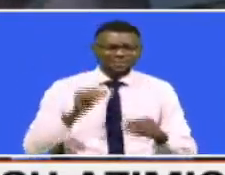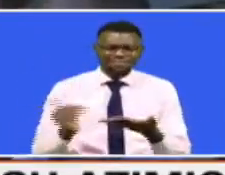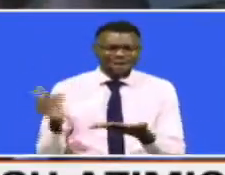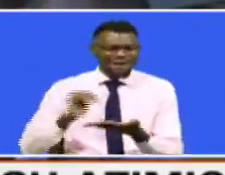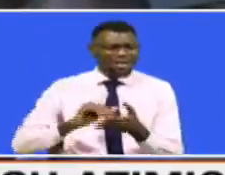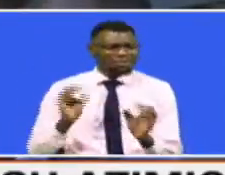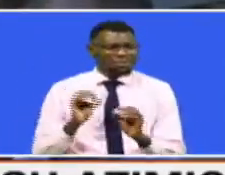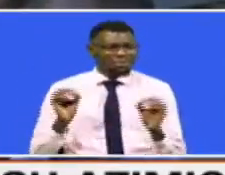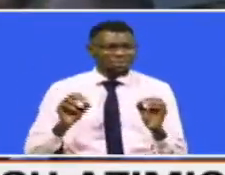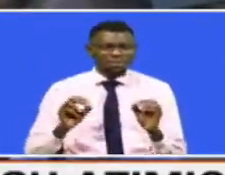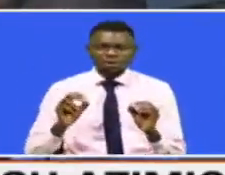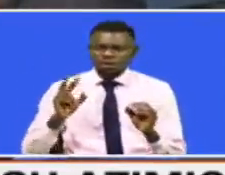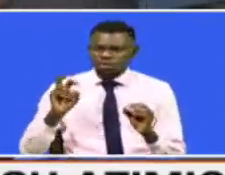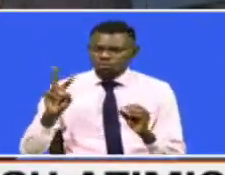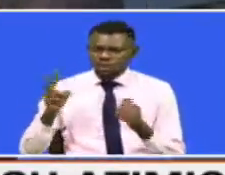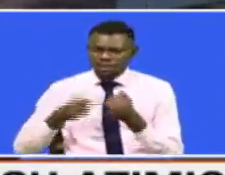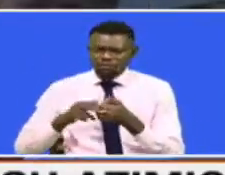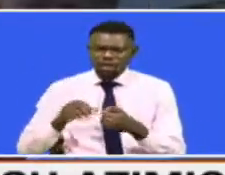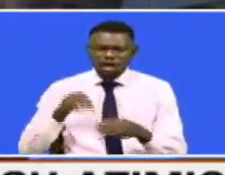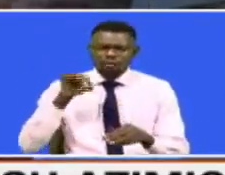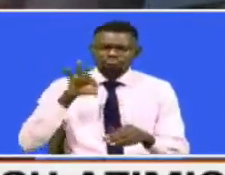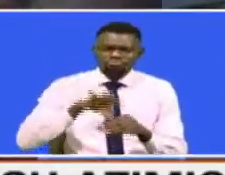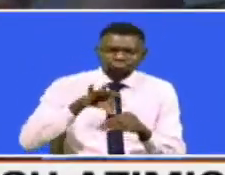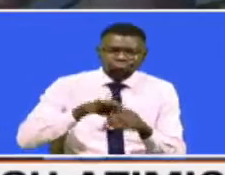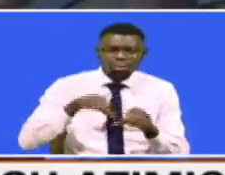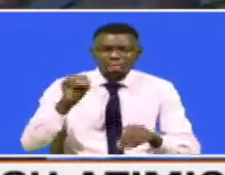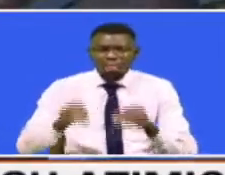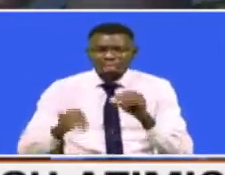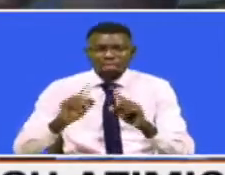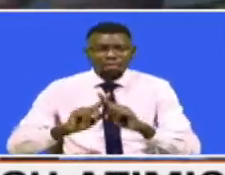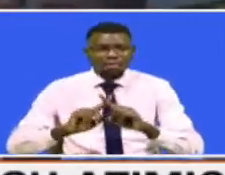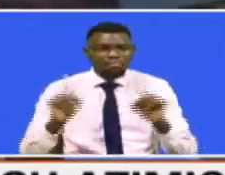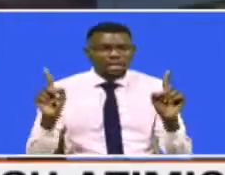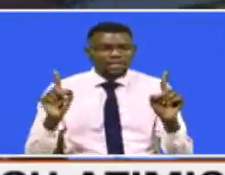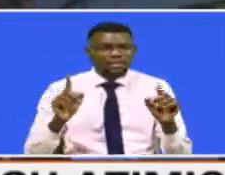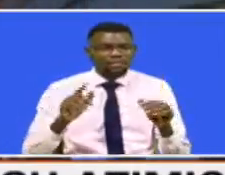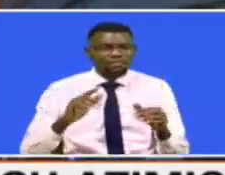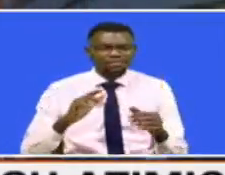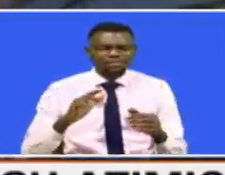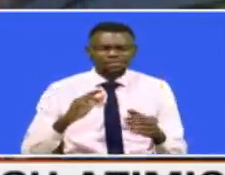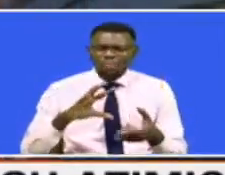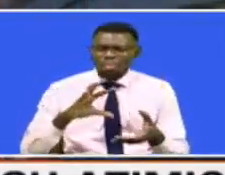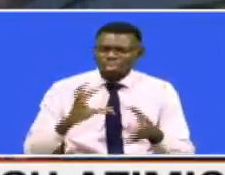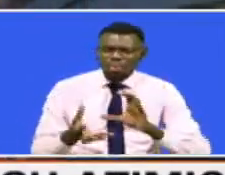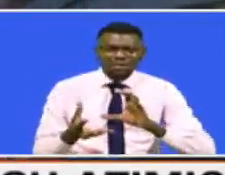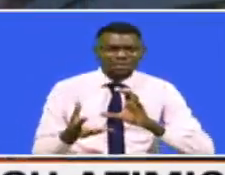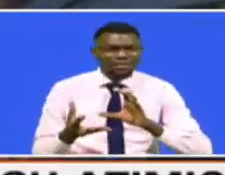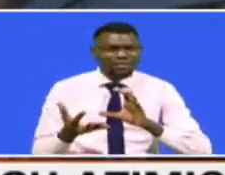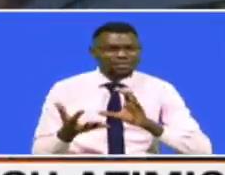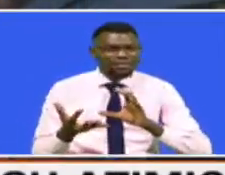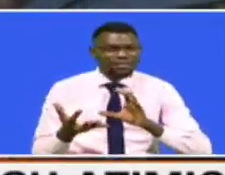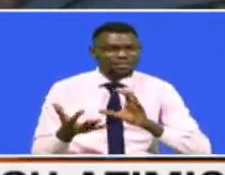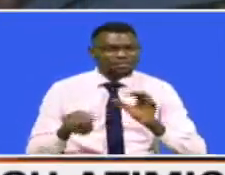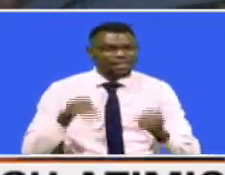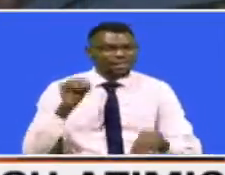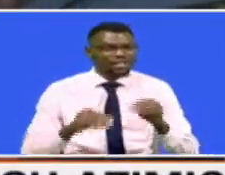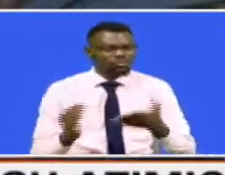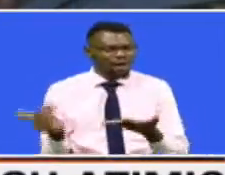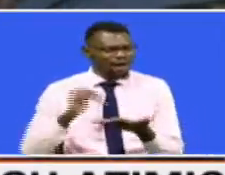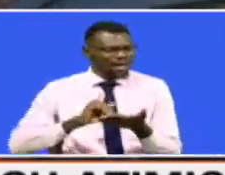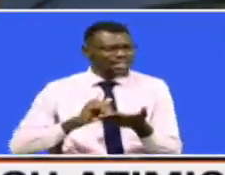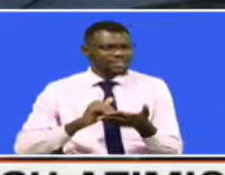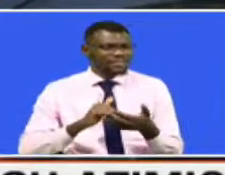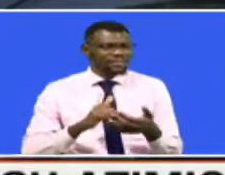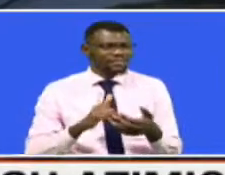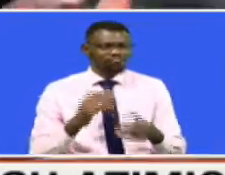2027 to vote if at the end of the day you end up in such a charade and chaotic situation like we